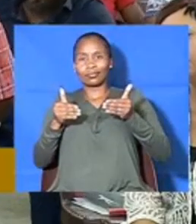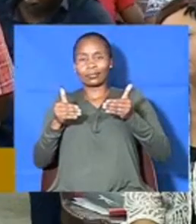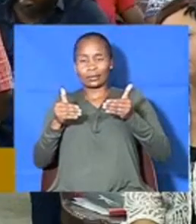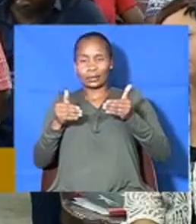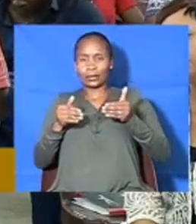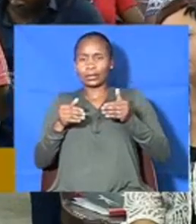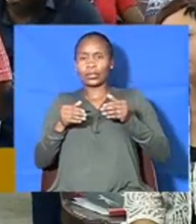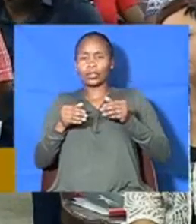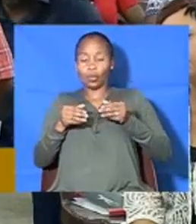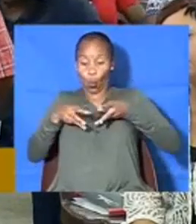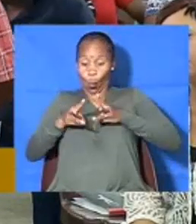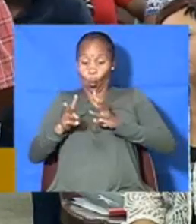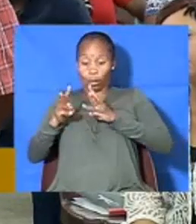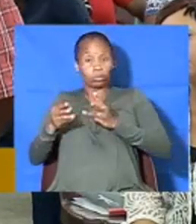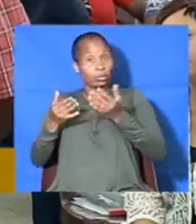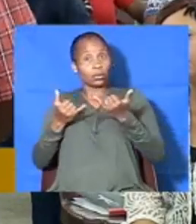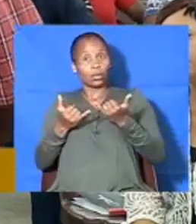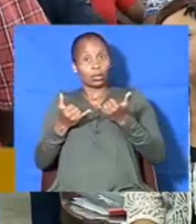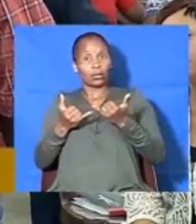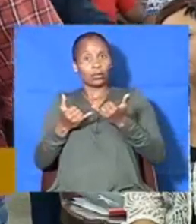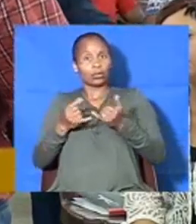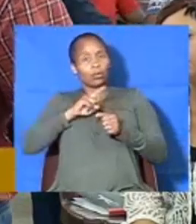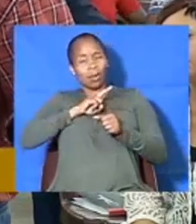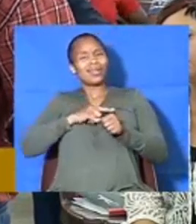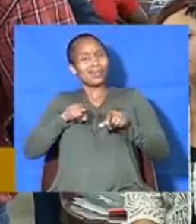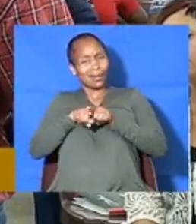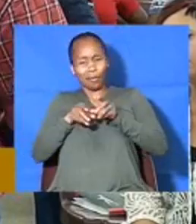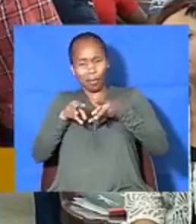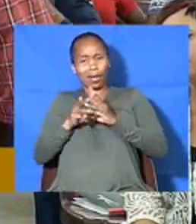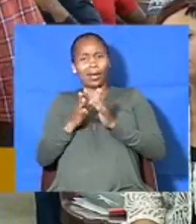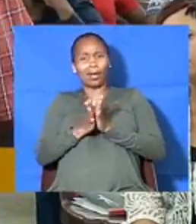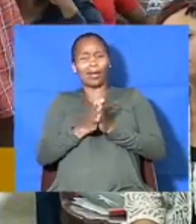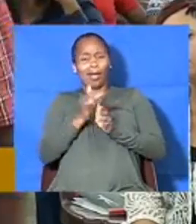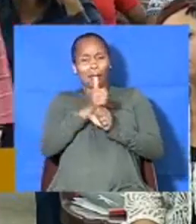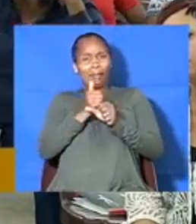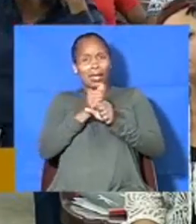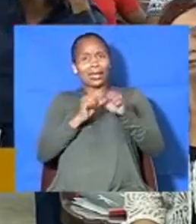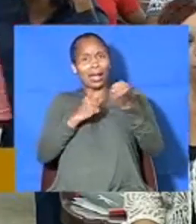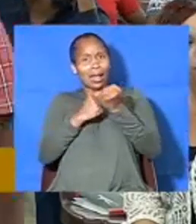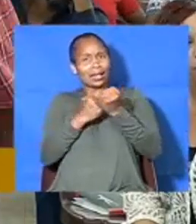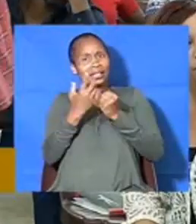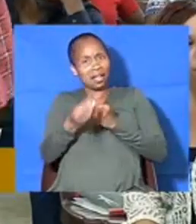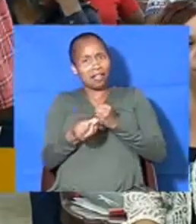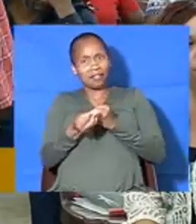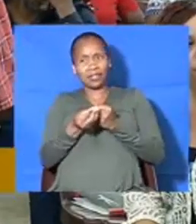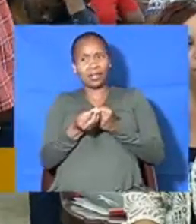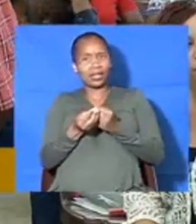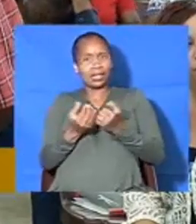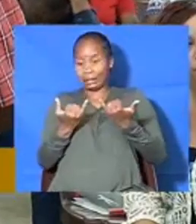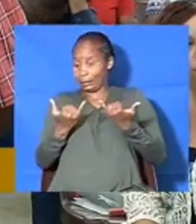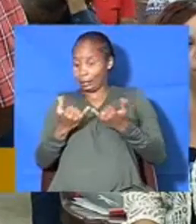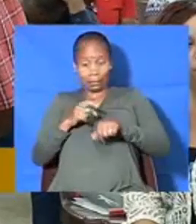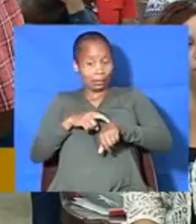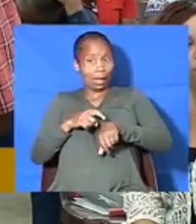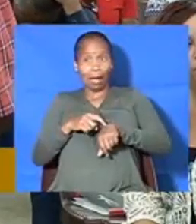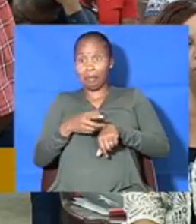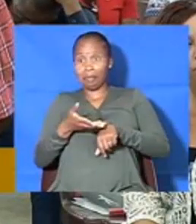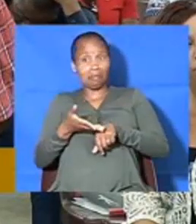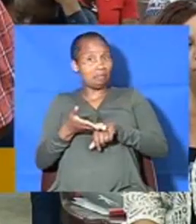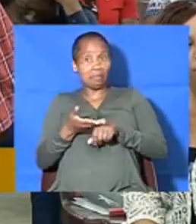So the message was very simple from our former President Nelson Mandela. He said to me,